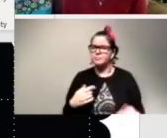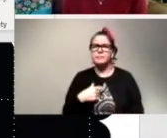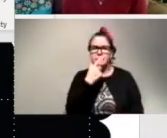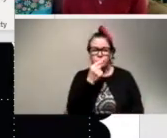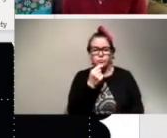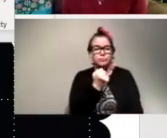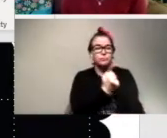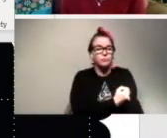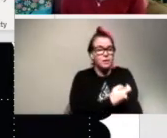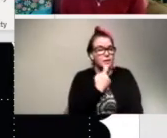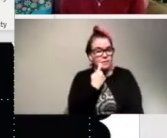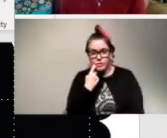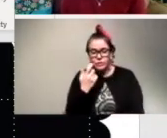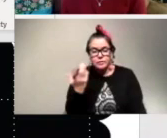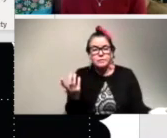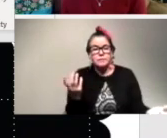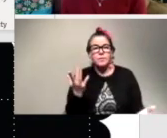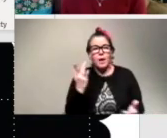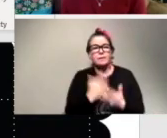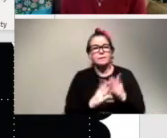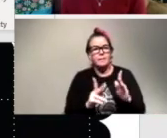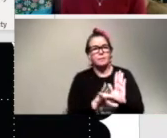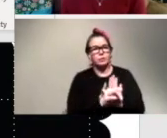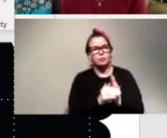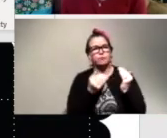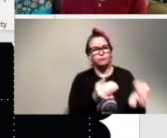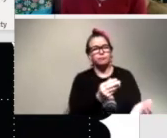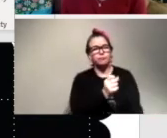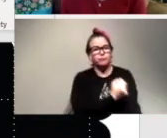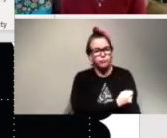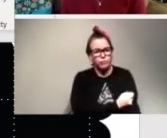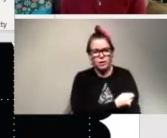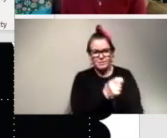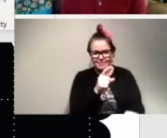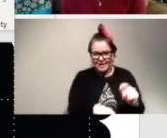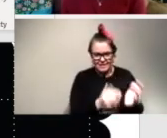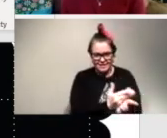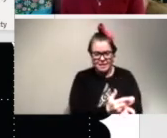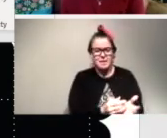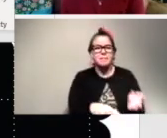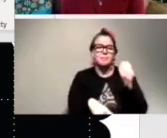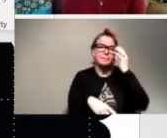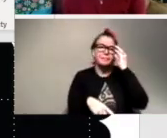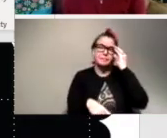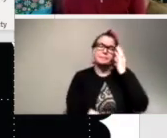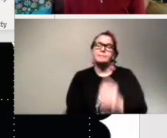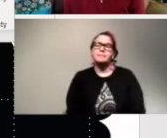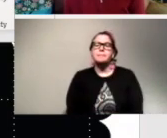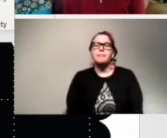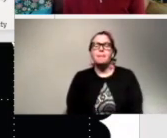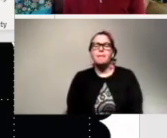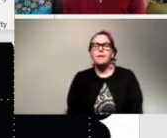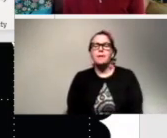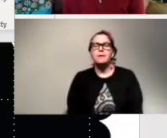addiction and why some people used drugs and had a hard time stopping using drugs. So I really wanted